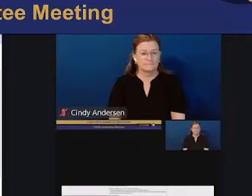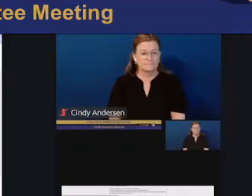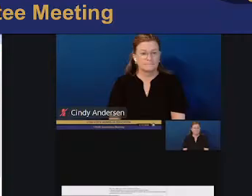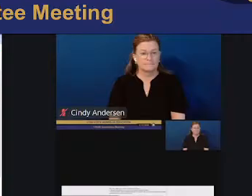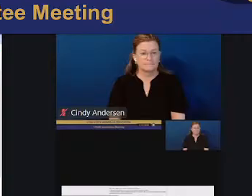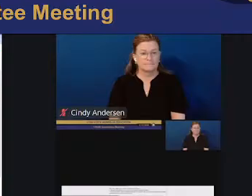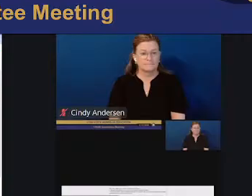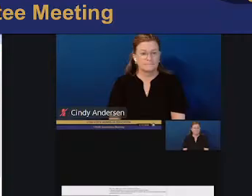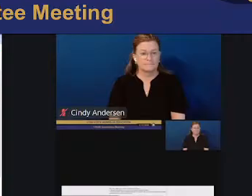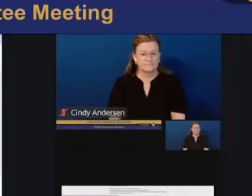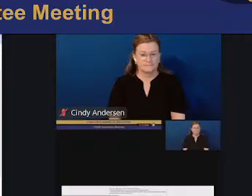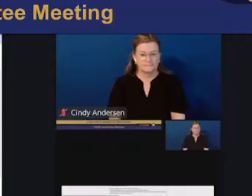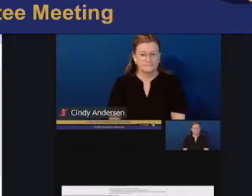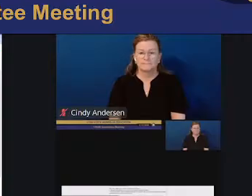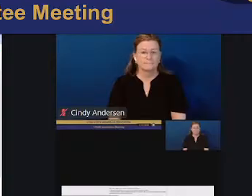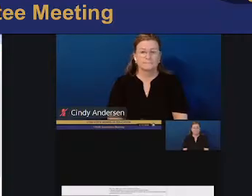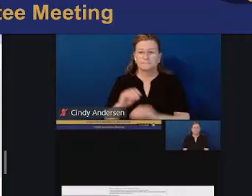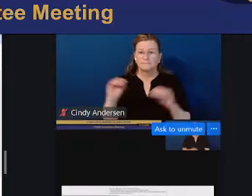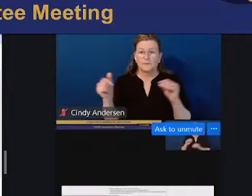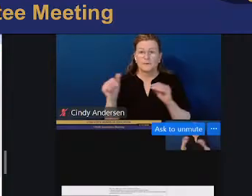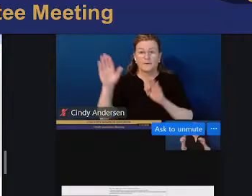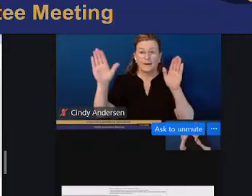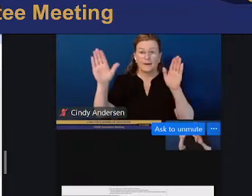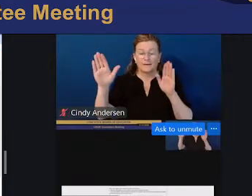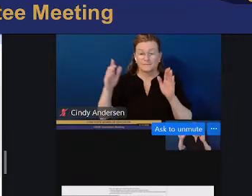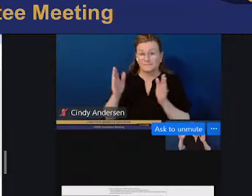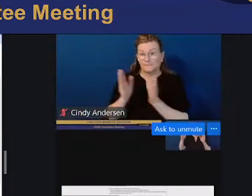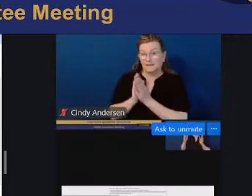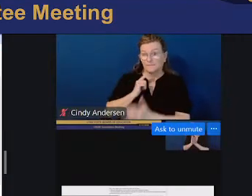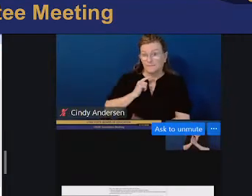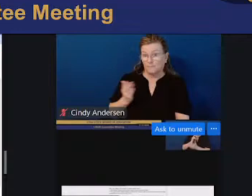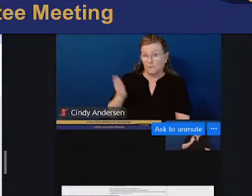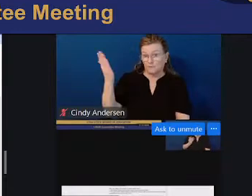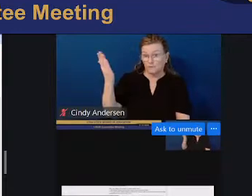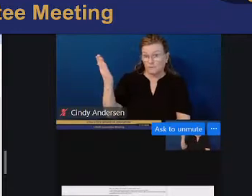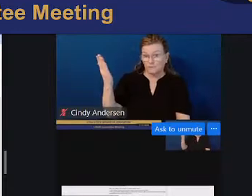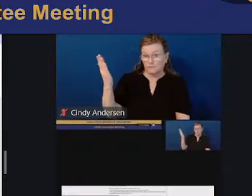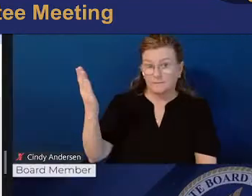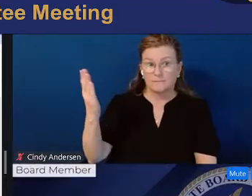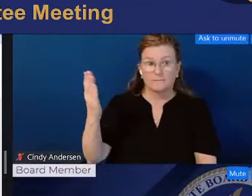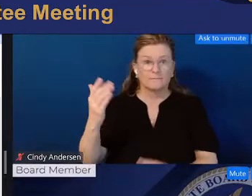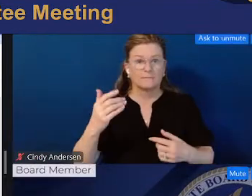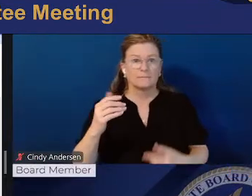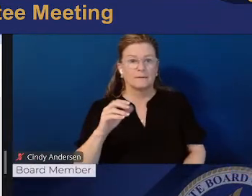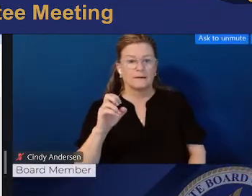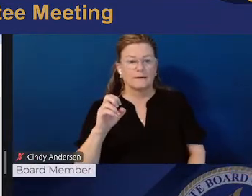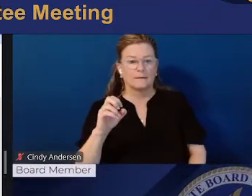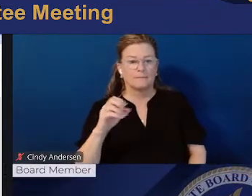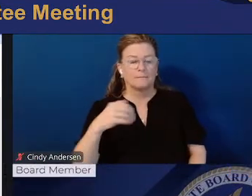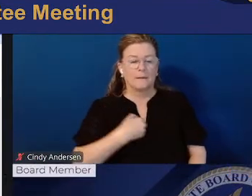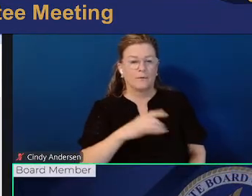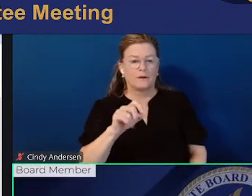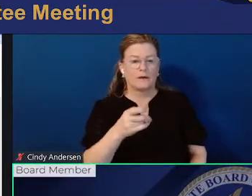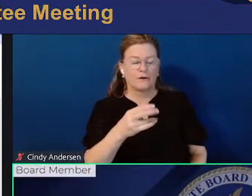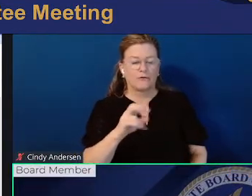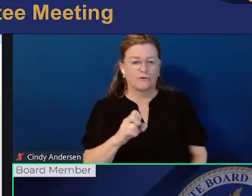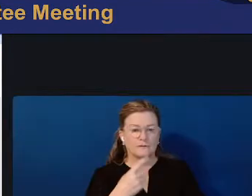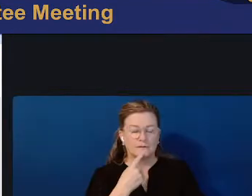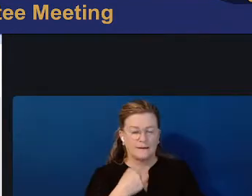Seeing no other hands, I'd ask for a motion. I can do that. Okay, go ahead, Member